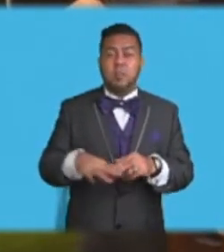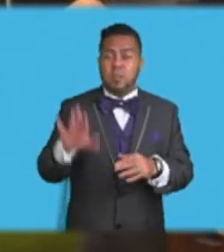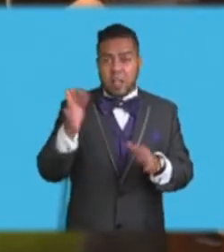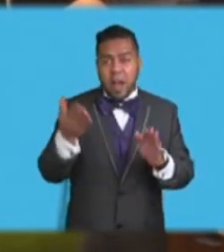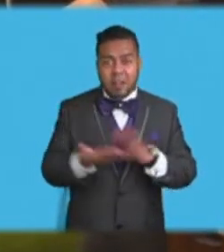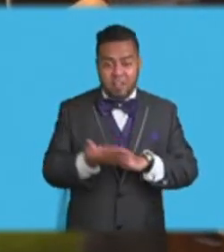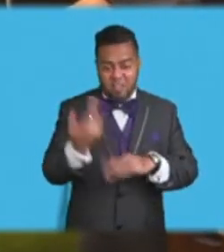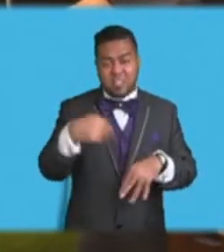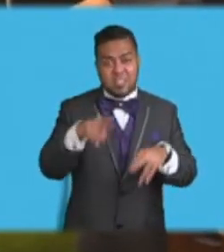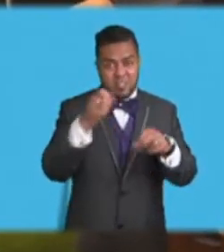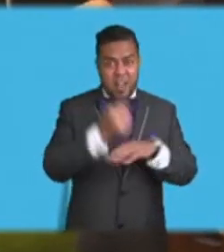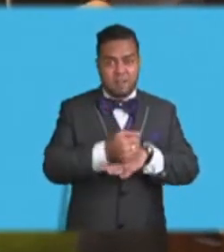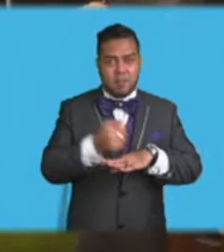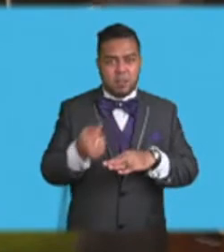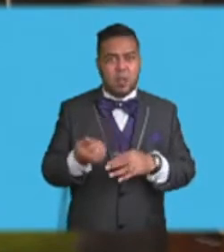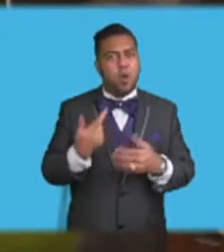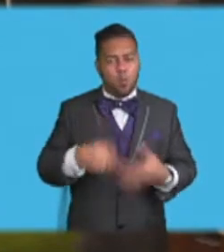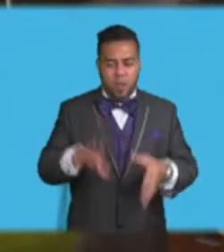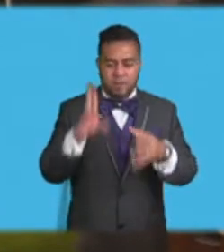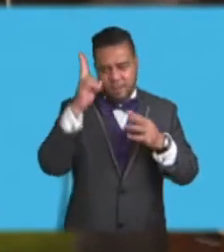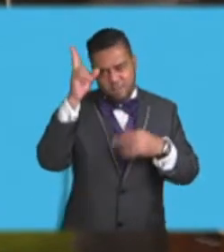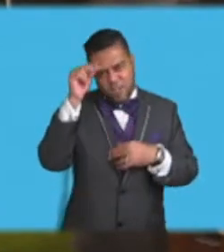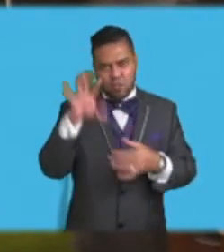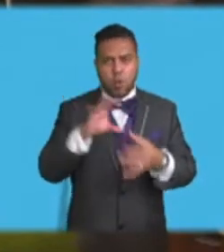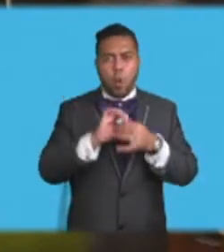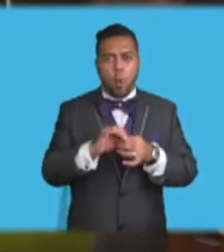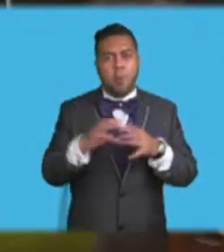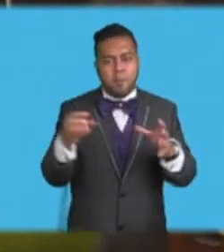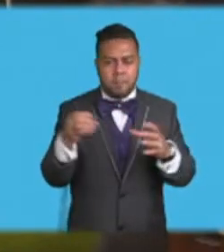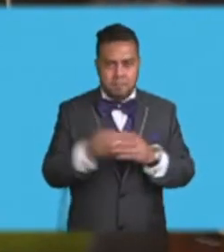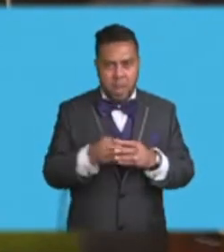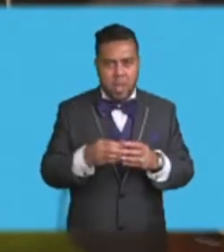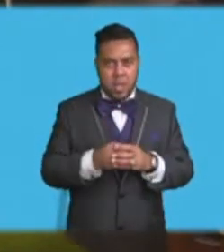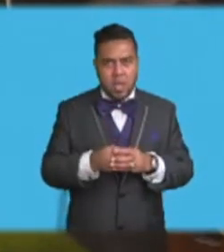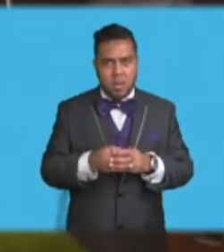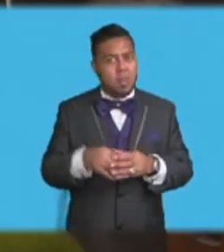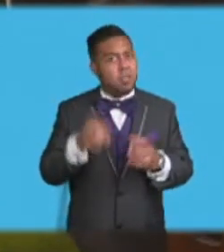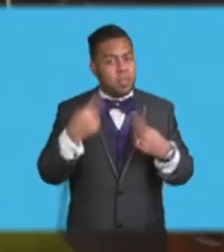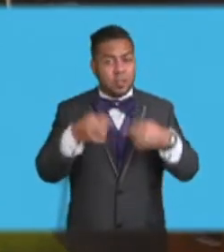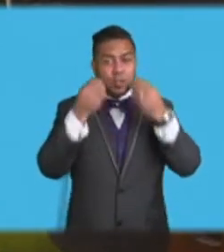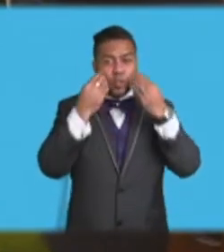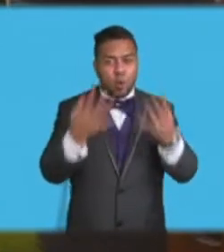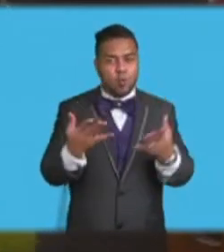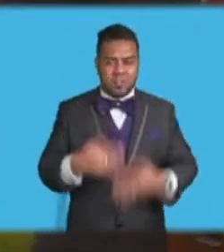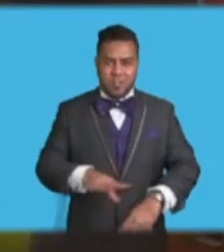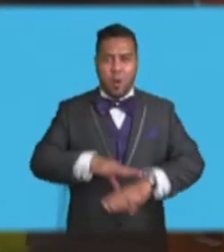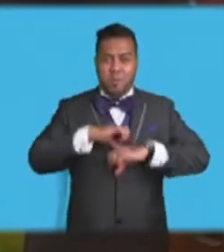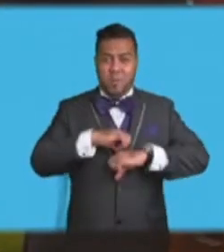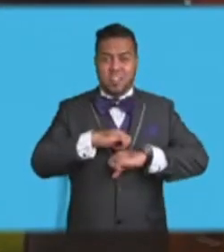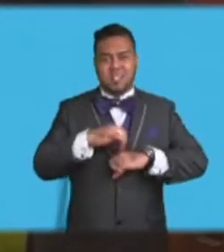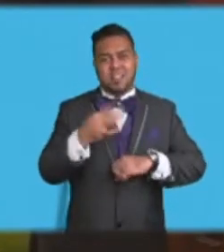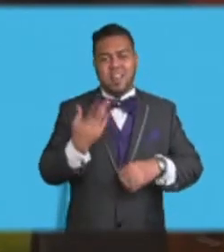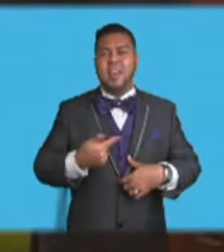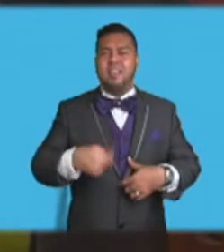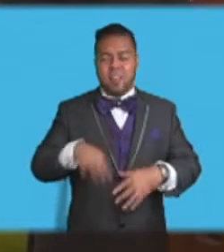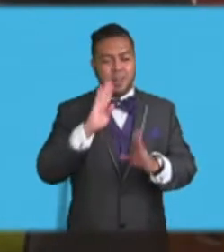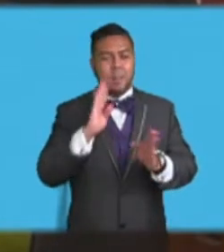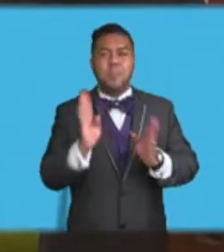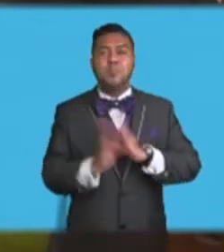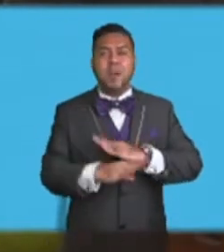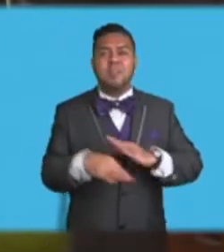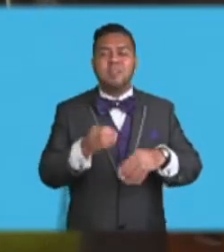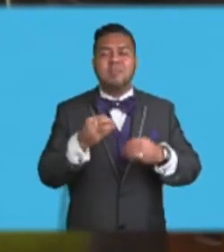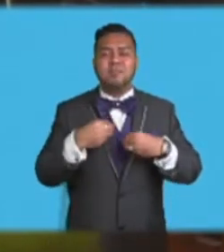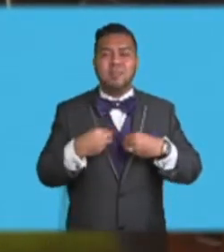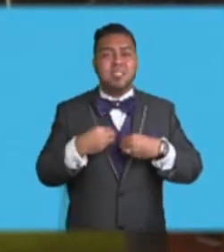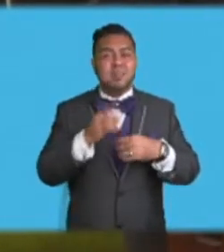government we now have a Fijian-owned bank. This clearly demonstrates the level of confidence and optimism the private sector has in the Fijian